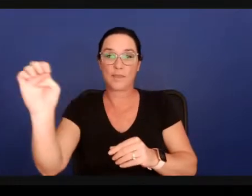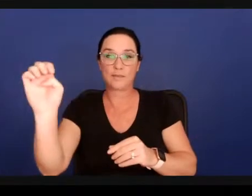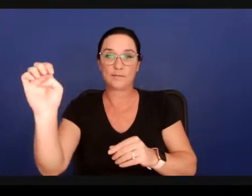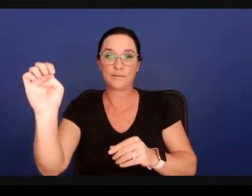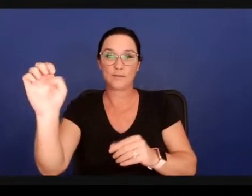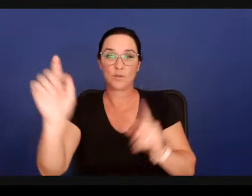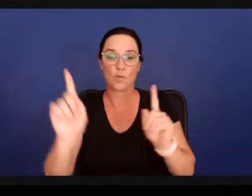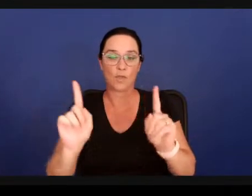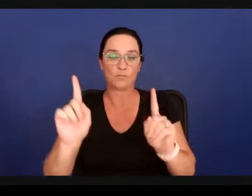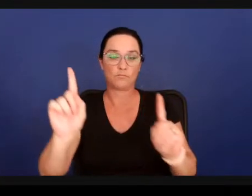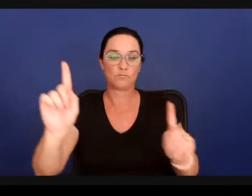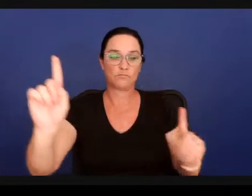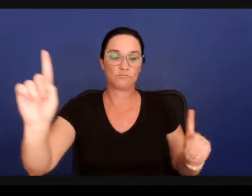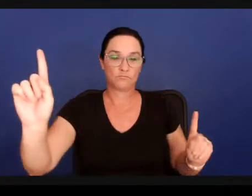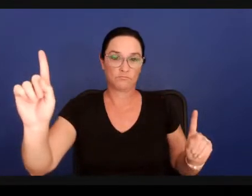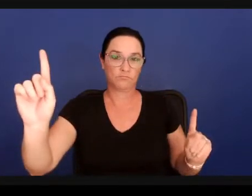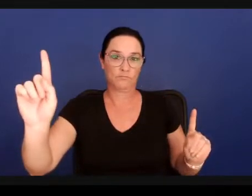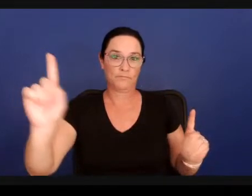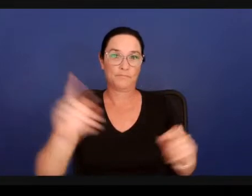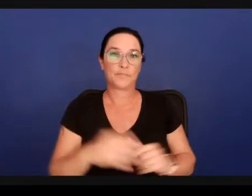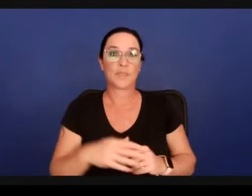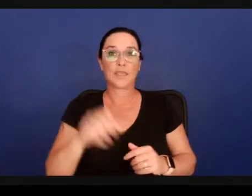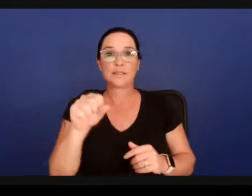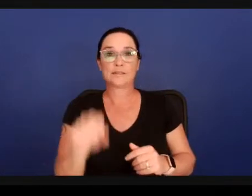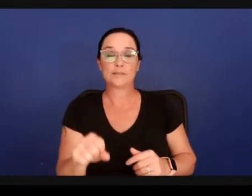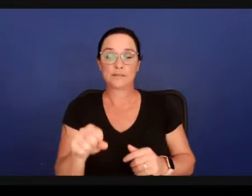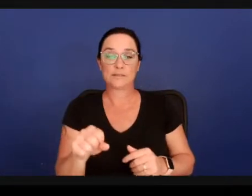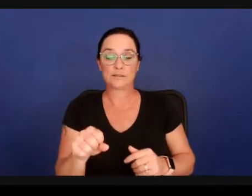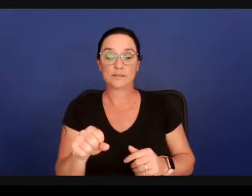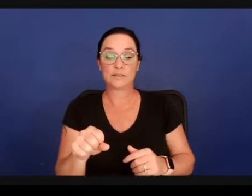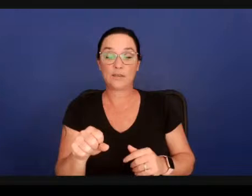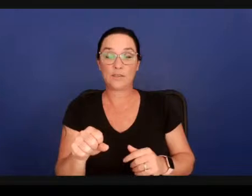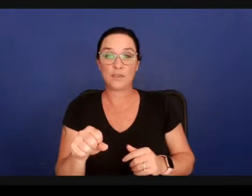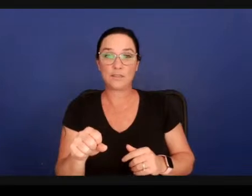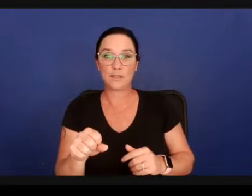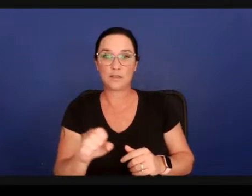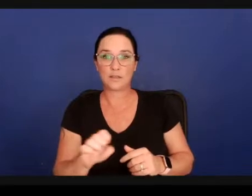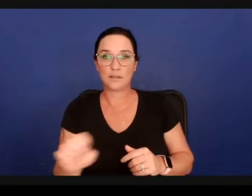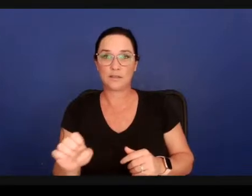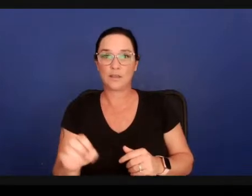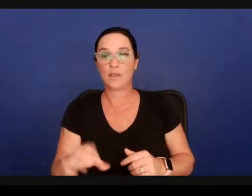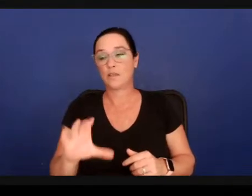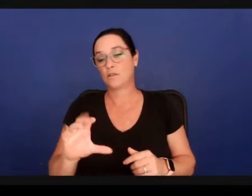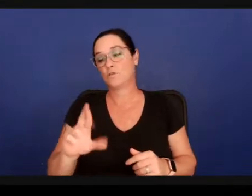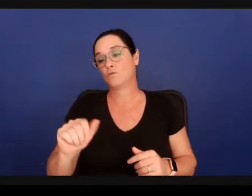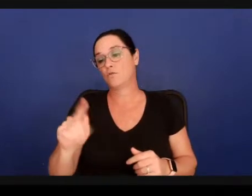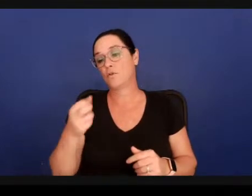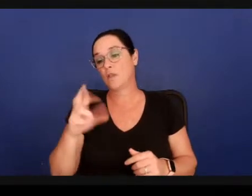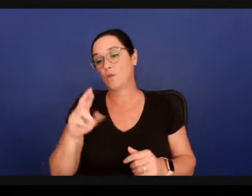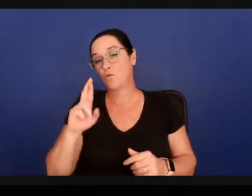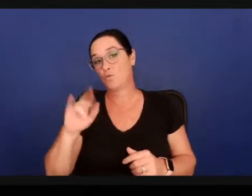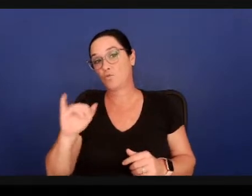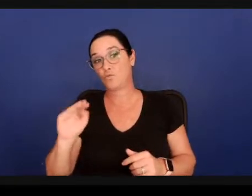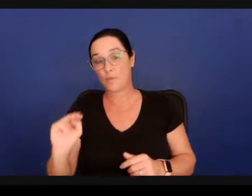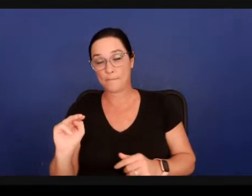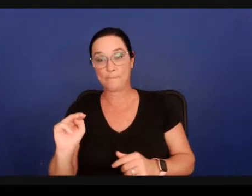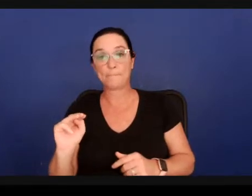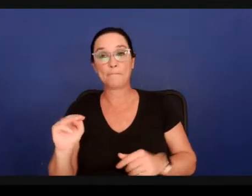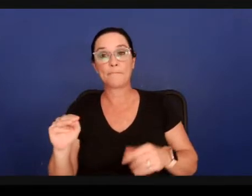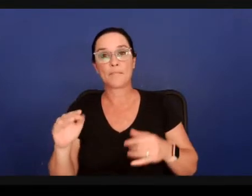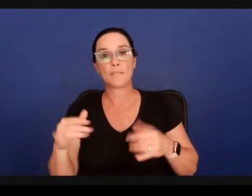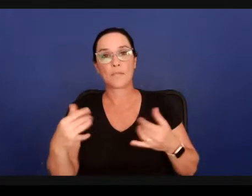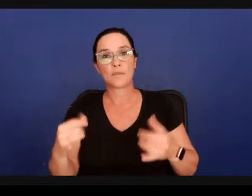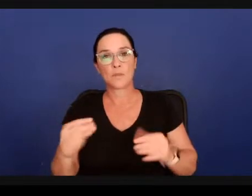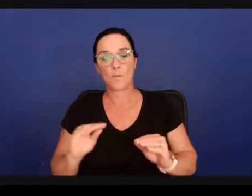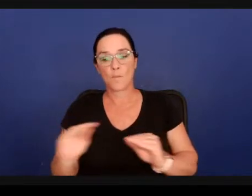In the south, we see Crater Rim. Crater Rim is the one that was wiggling a little bit, right? So it's still moving east.